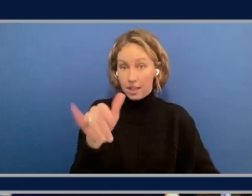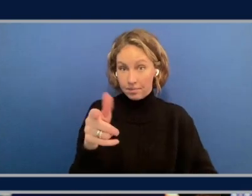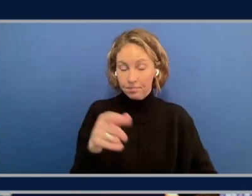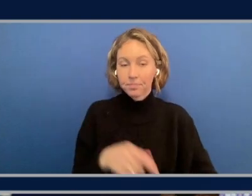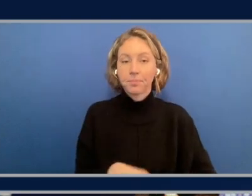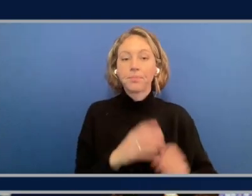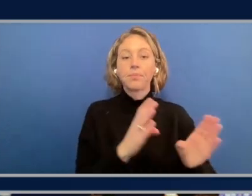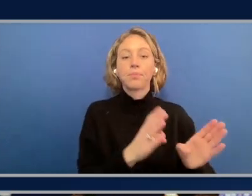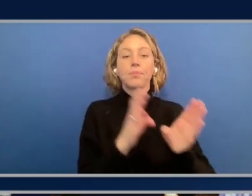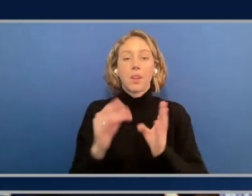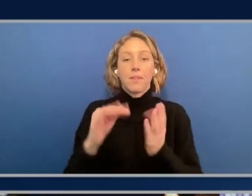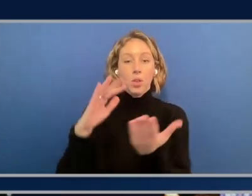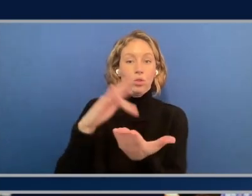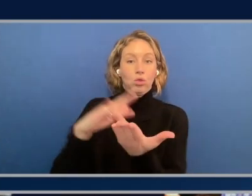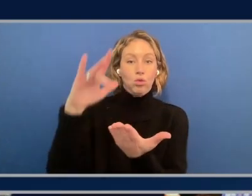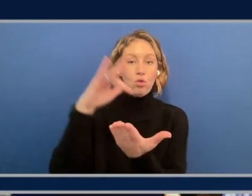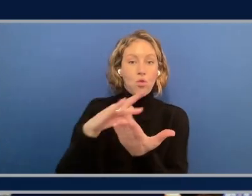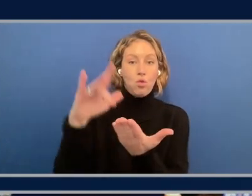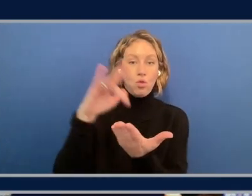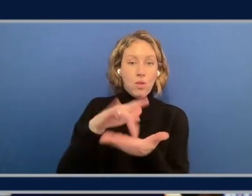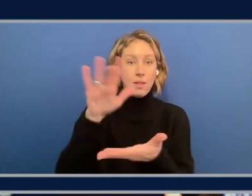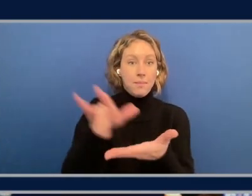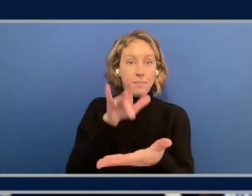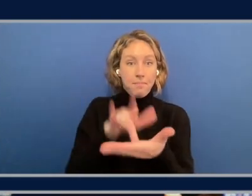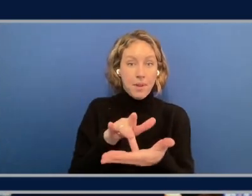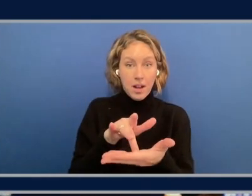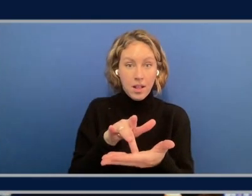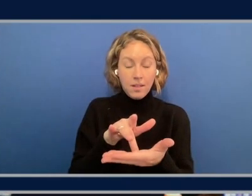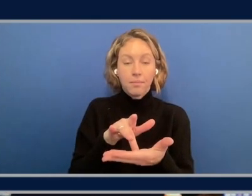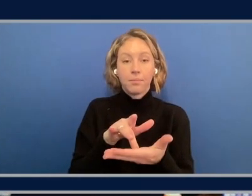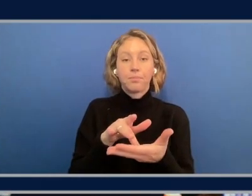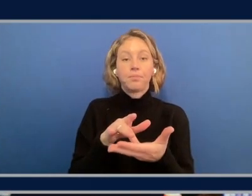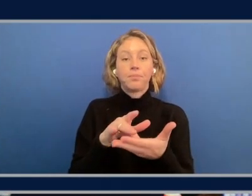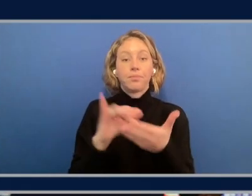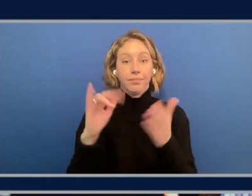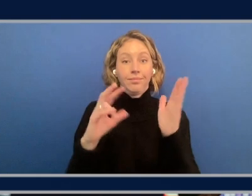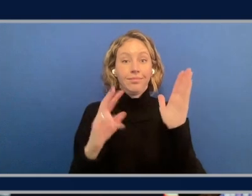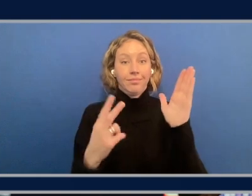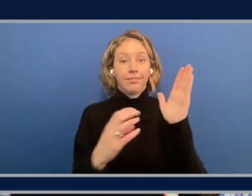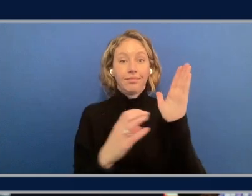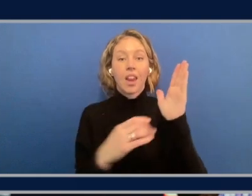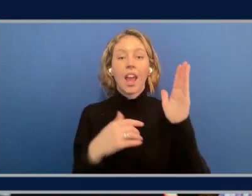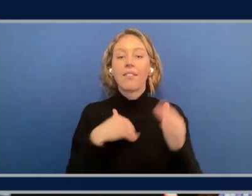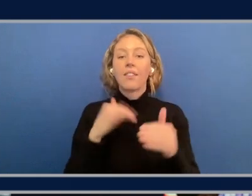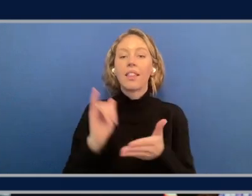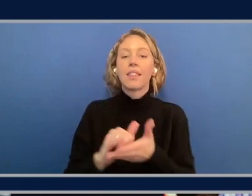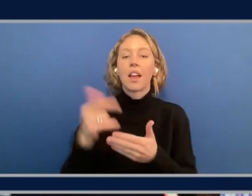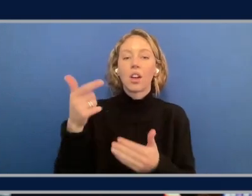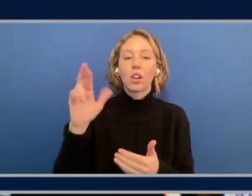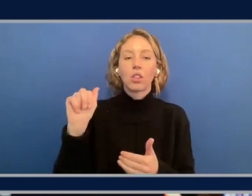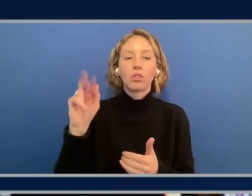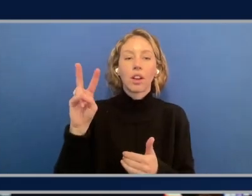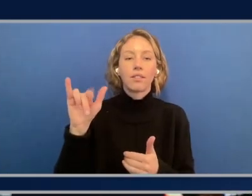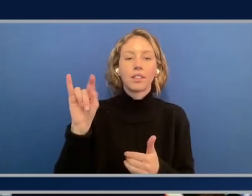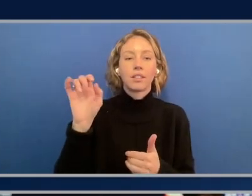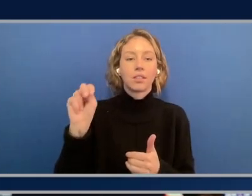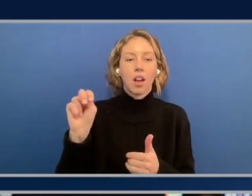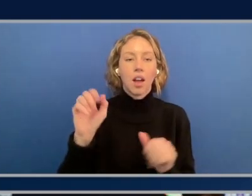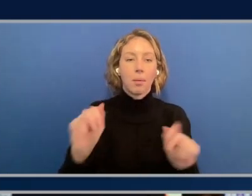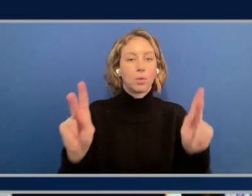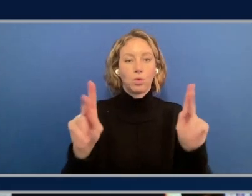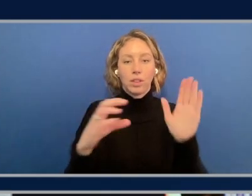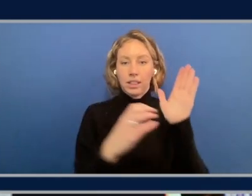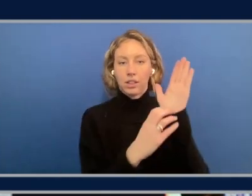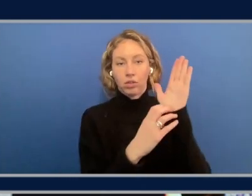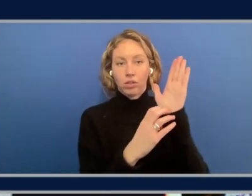And then if you scroll towards the middle, Yes. you can see the Graviton opportunity section. Okay. Okay. So